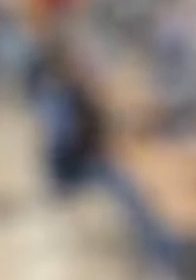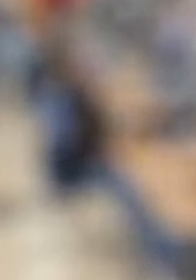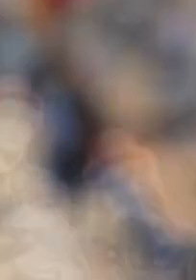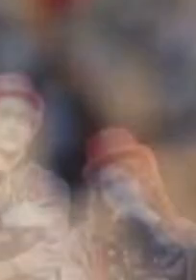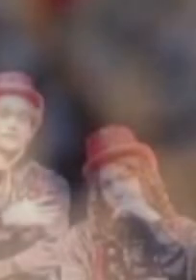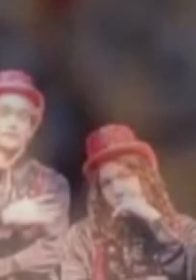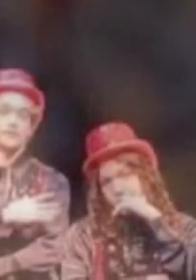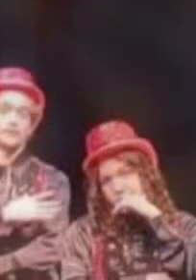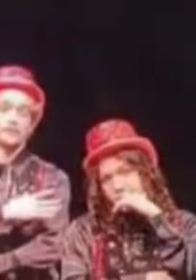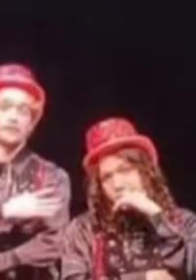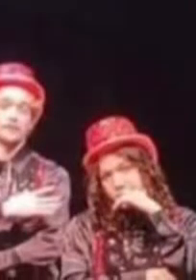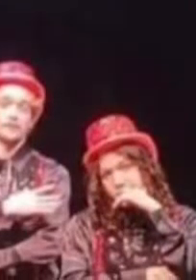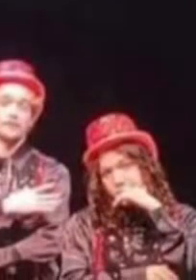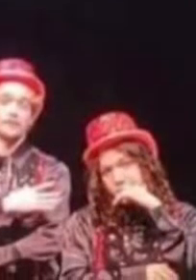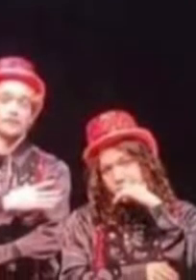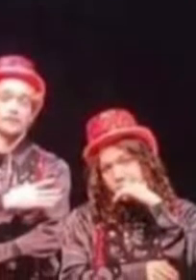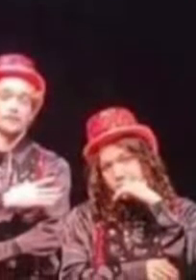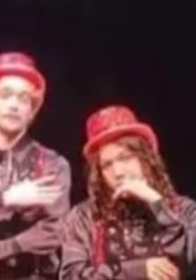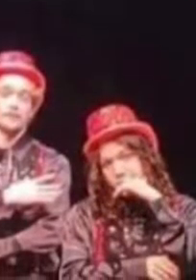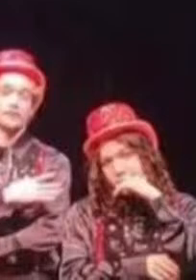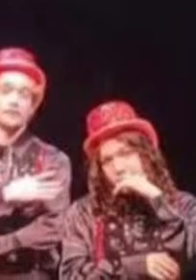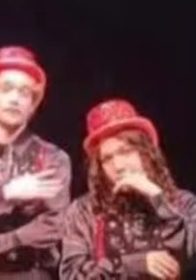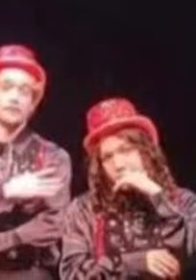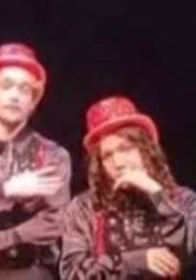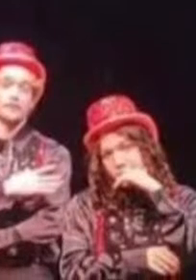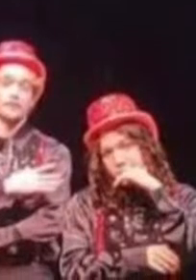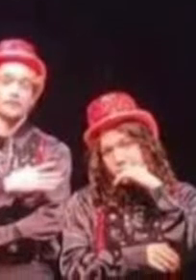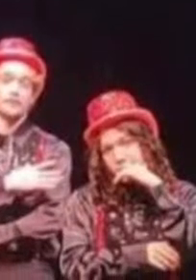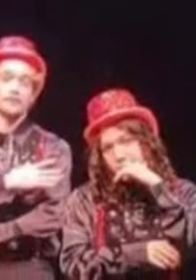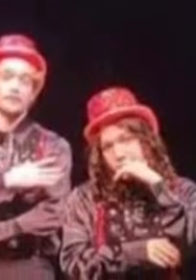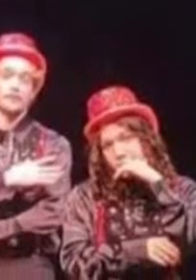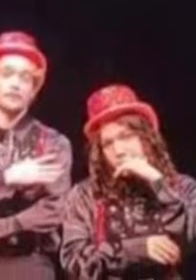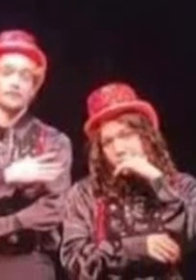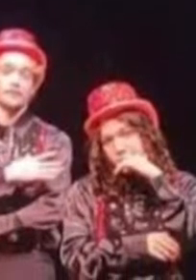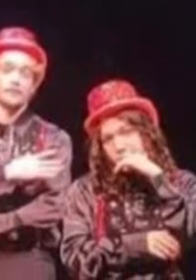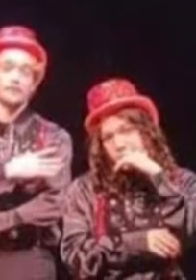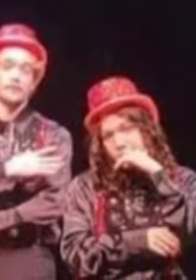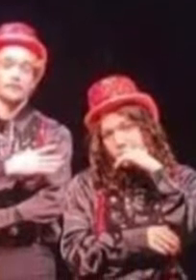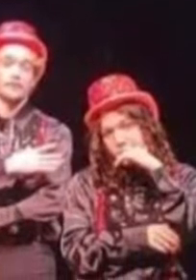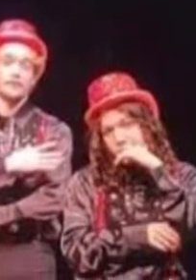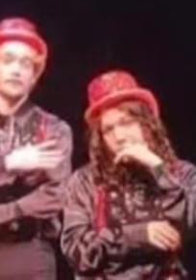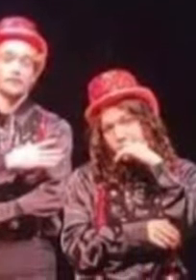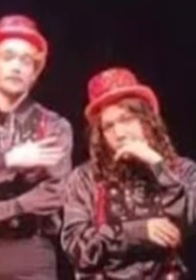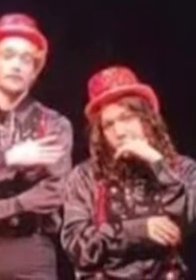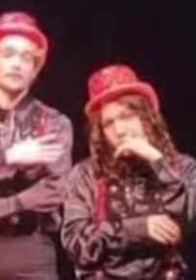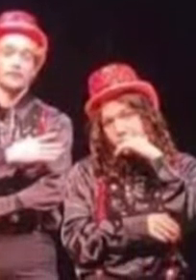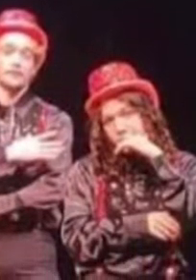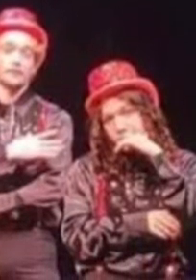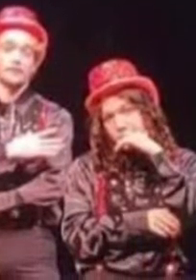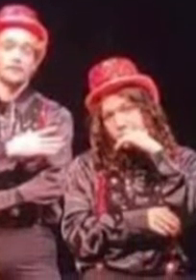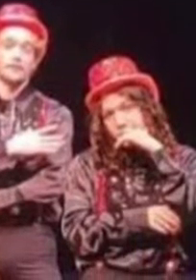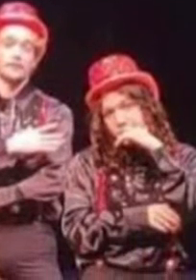started. 'Cause I've been feeling down, down, down. I need a pick me up.